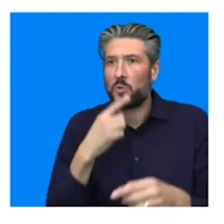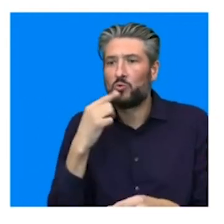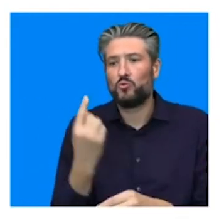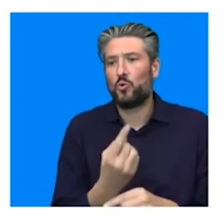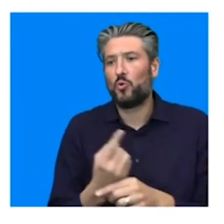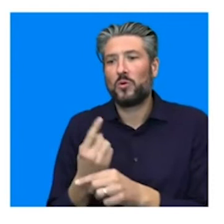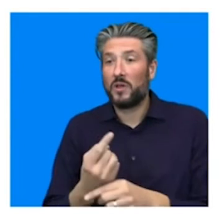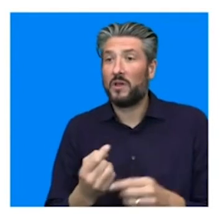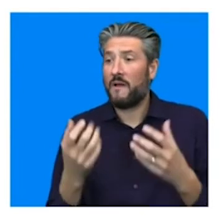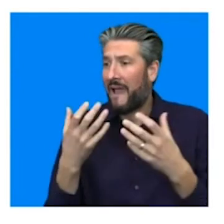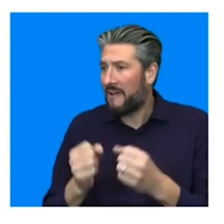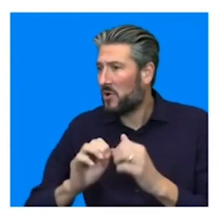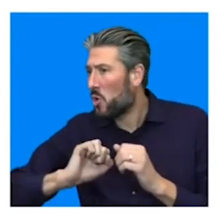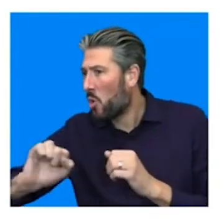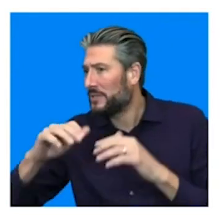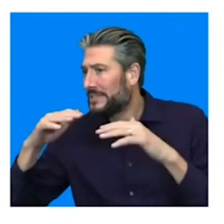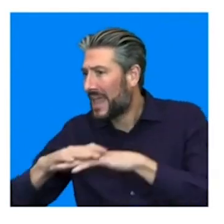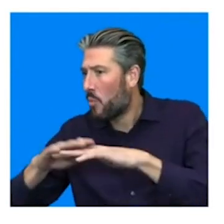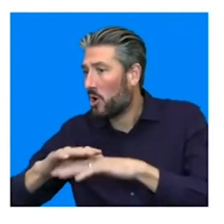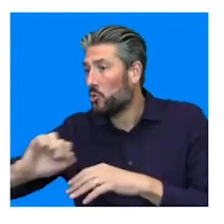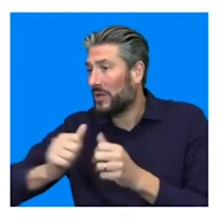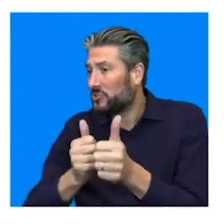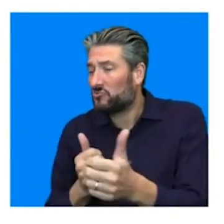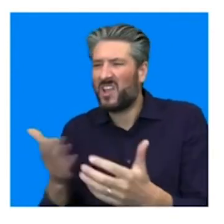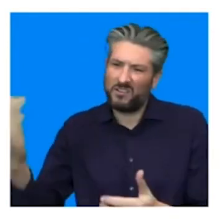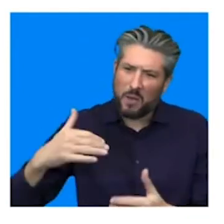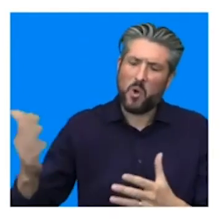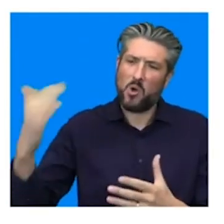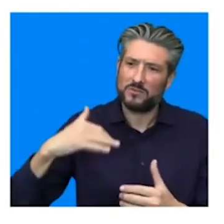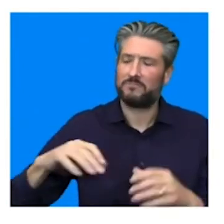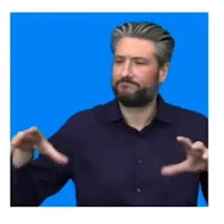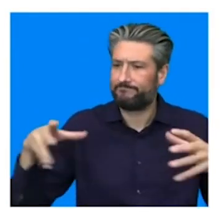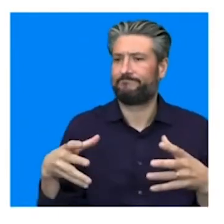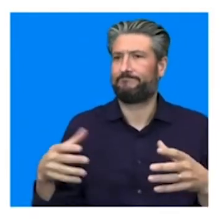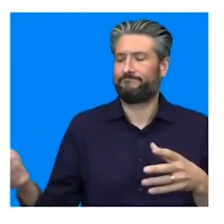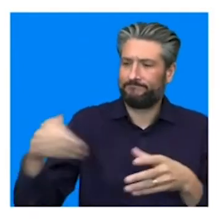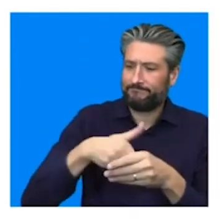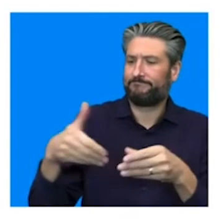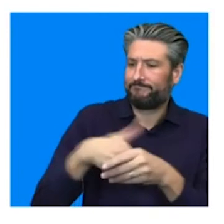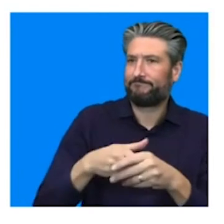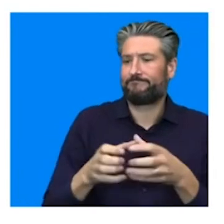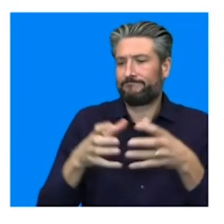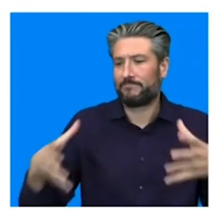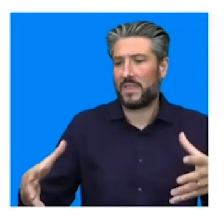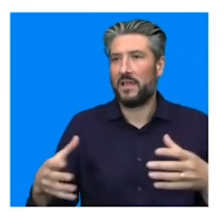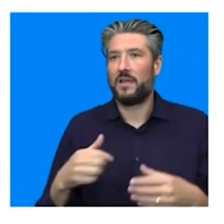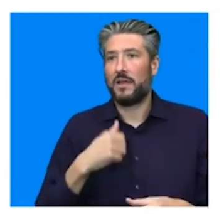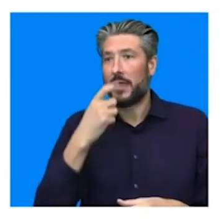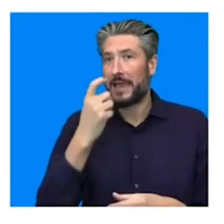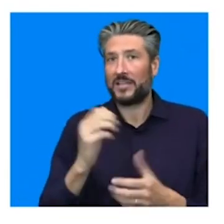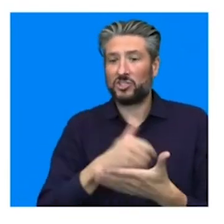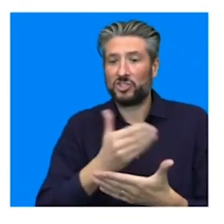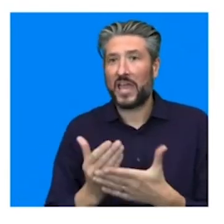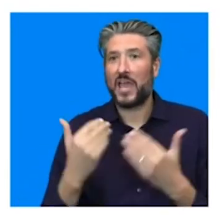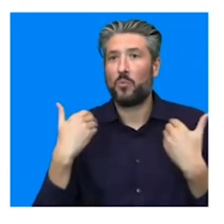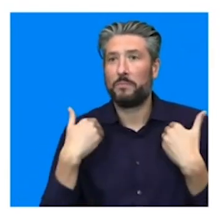with people in their industry, join in. You know, come and be a part of it, of course. Like, and you know, they can share with me the pitfalls that